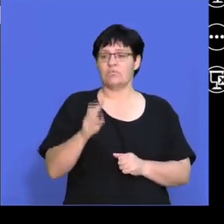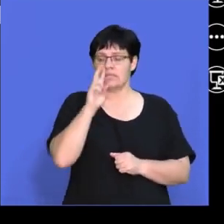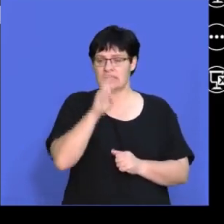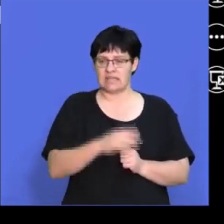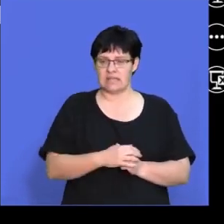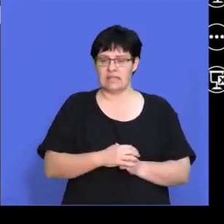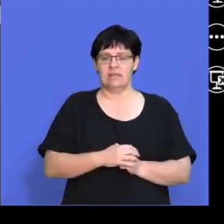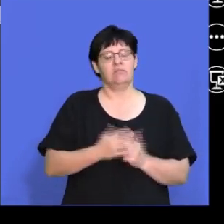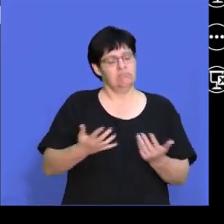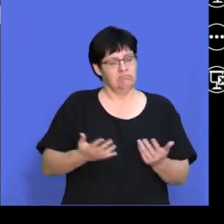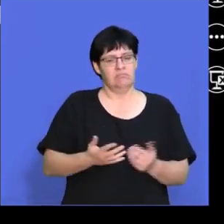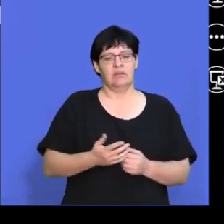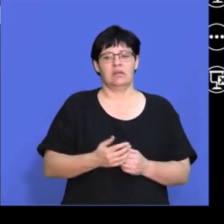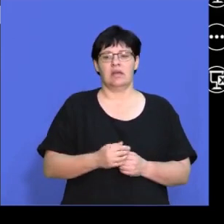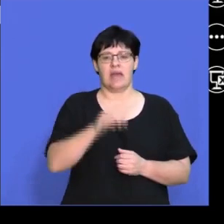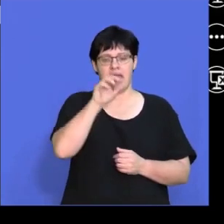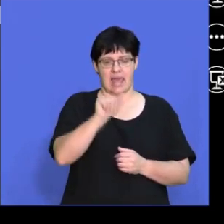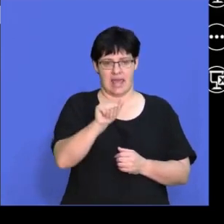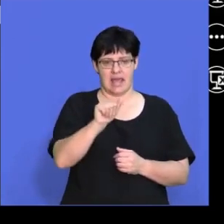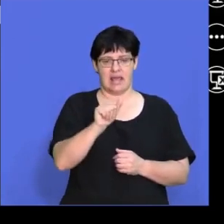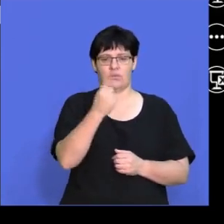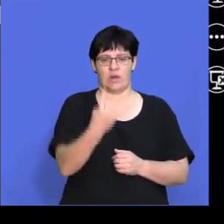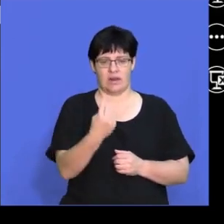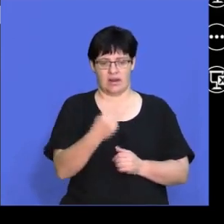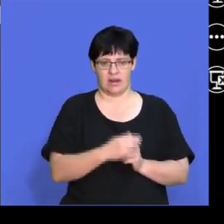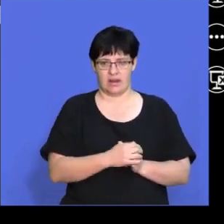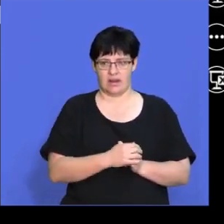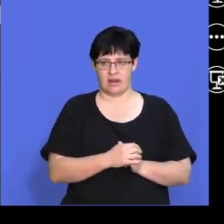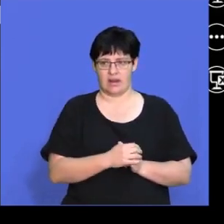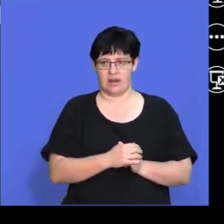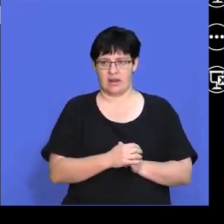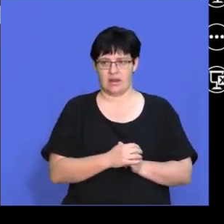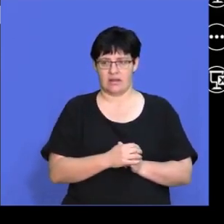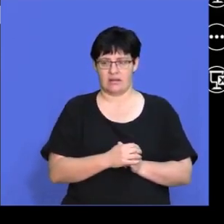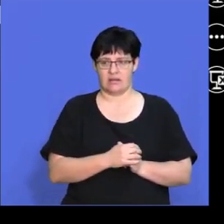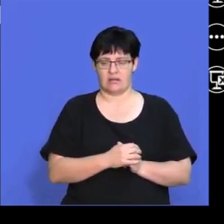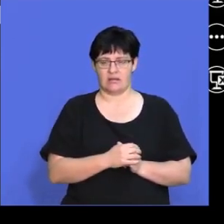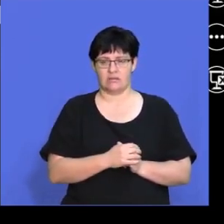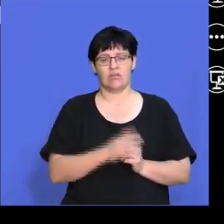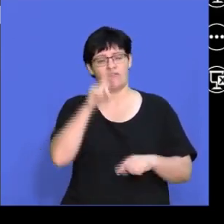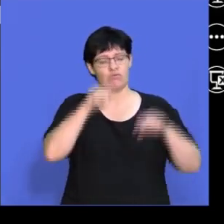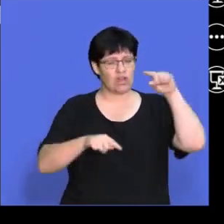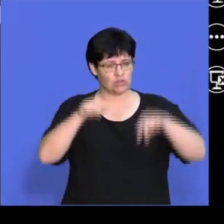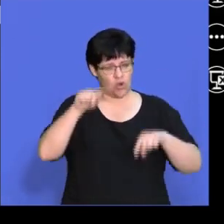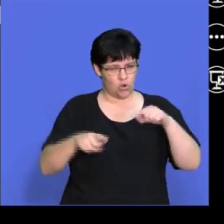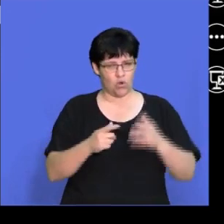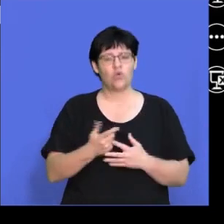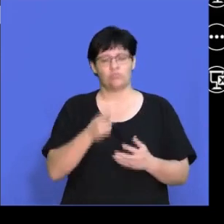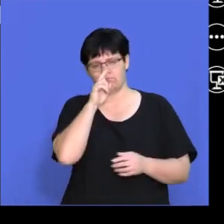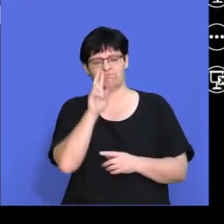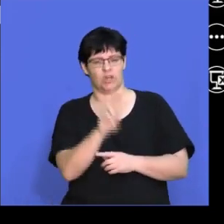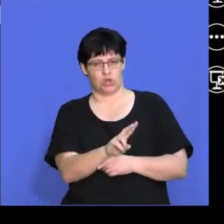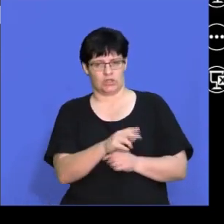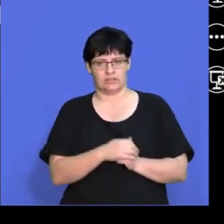we can see that very obviously a is equal to 1. To get our ratio, we could probably just get it